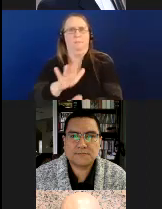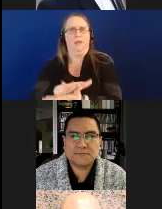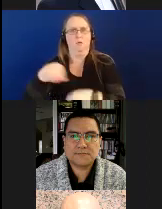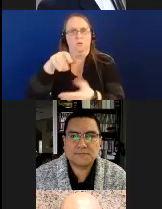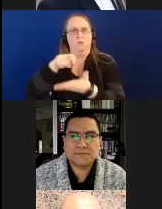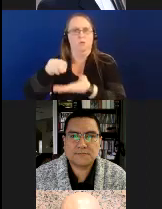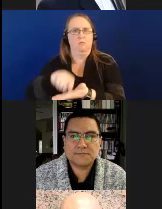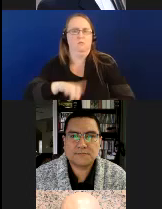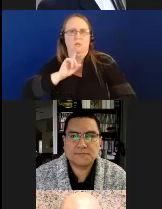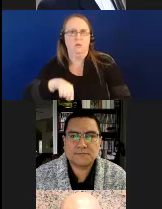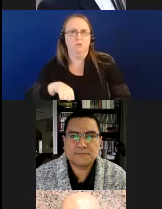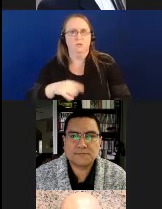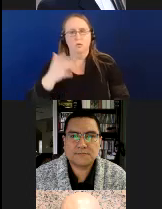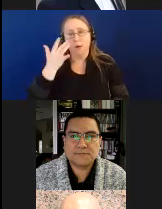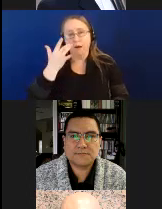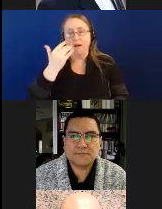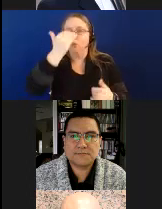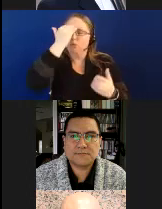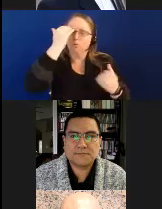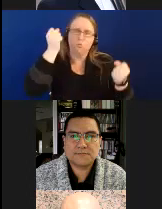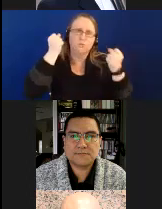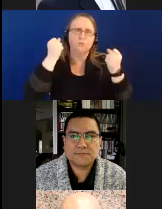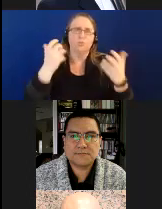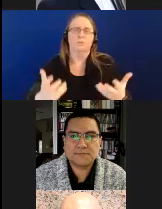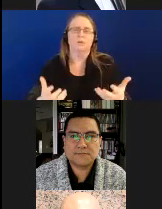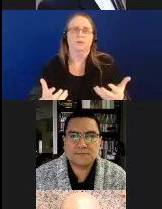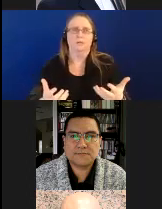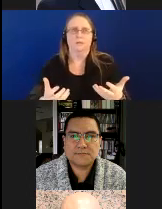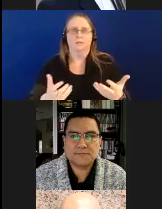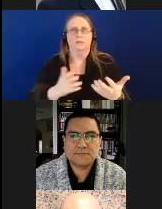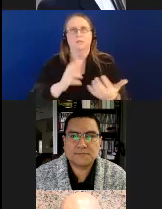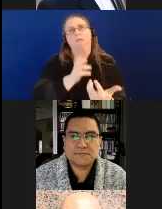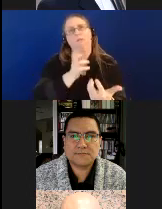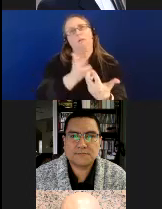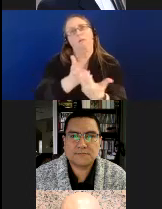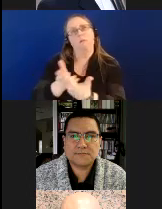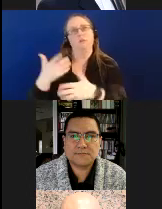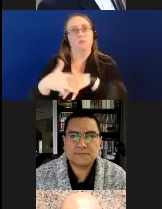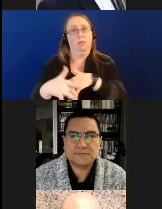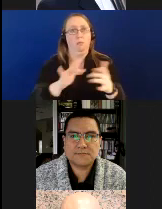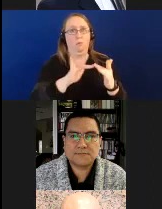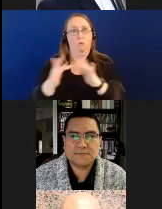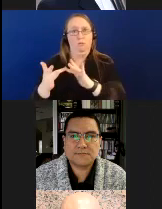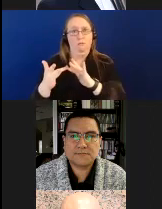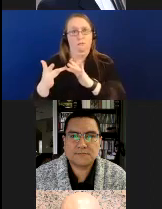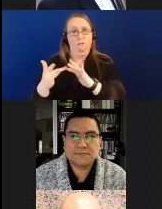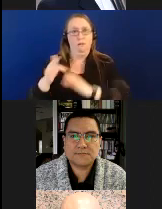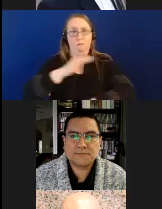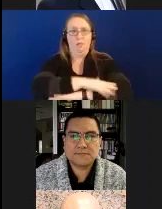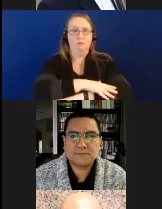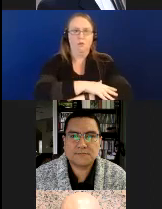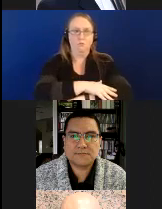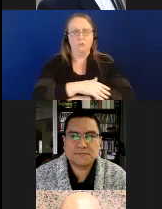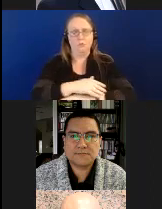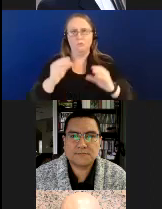because we know that there's so many. There's just the accommodations that are available on the online platform in many cases are just more robust